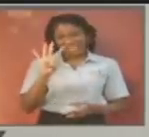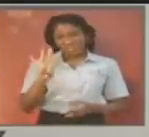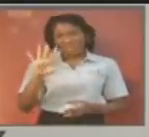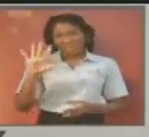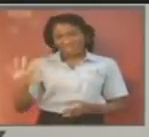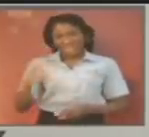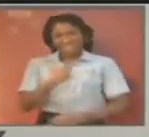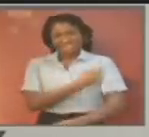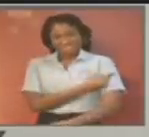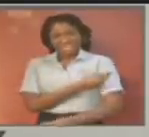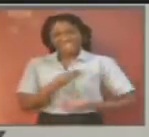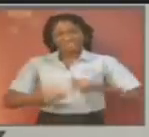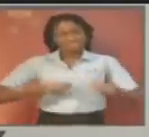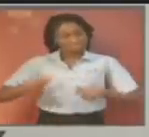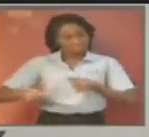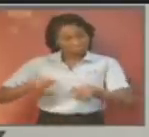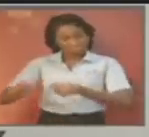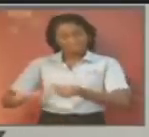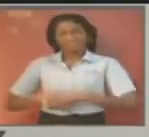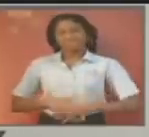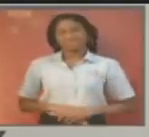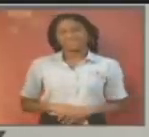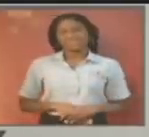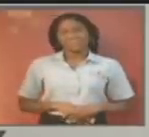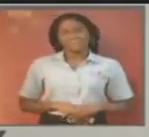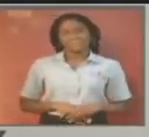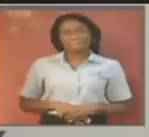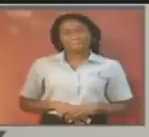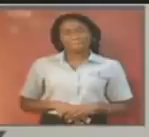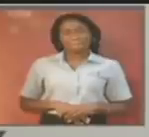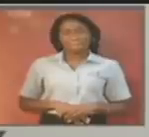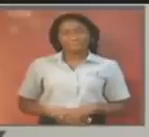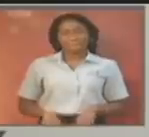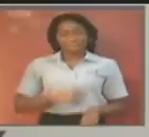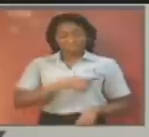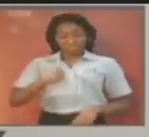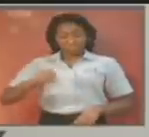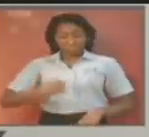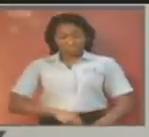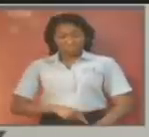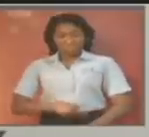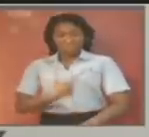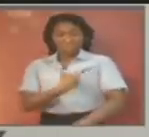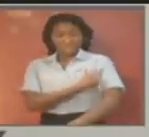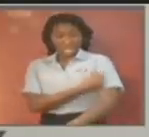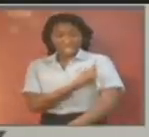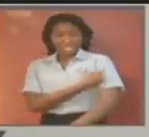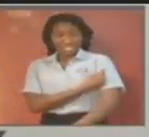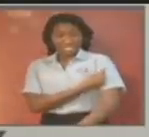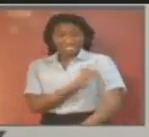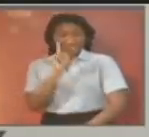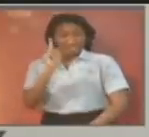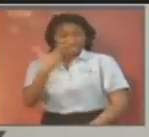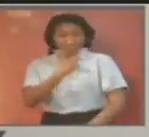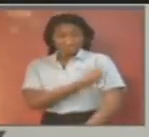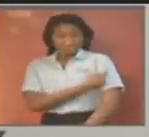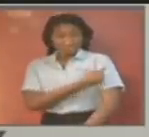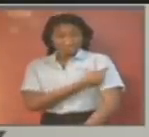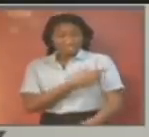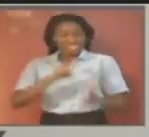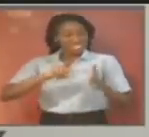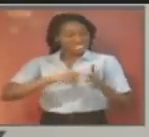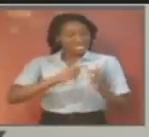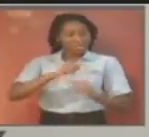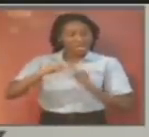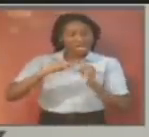4,945 vaccines so far. The Sinopharm, our first dose, for the 21st of